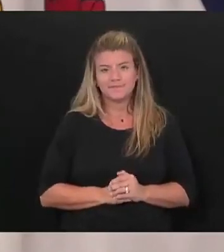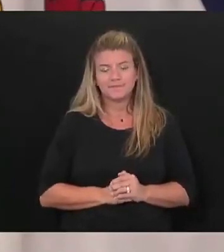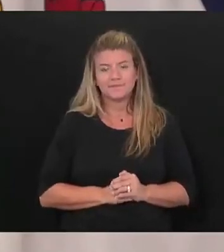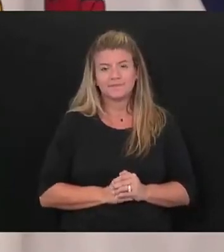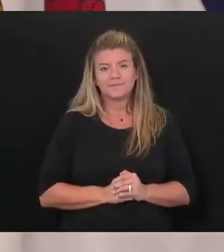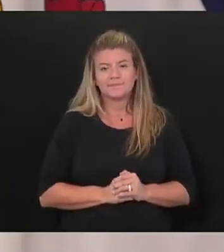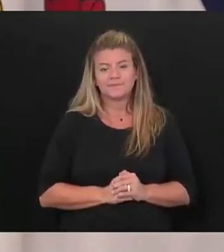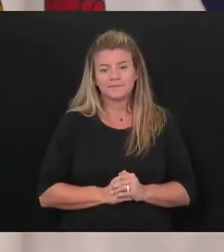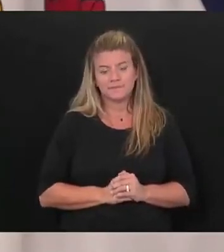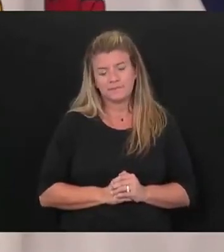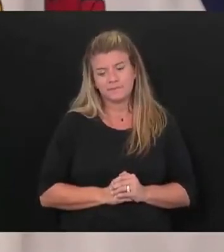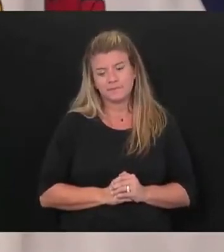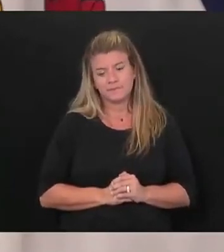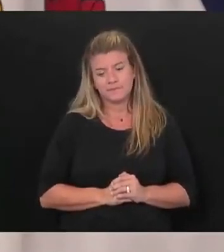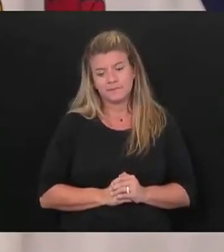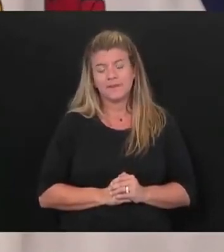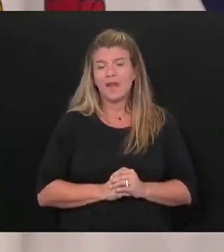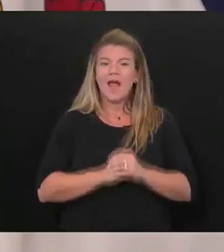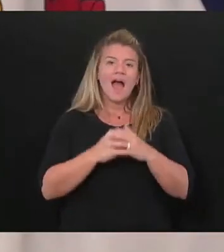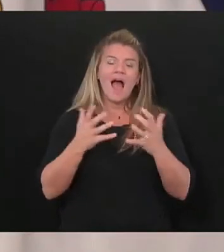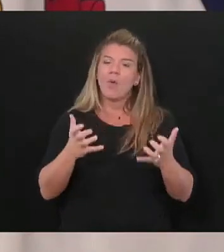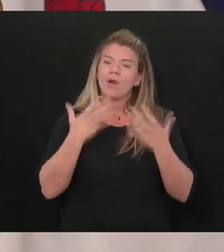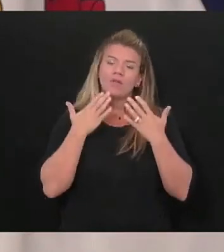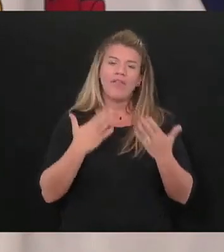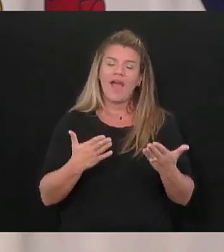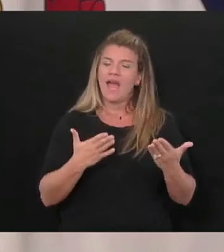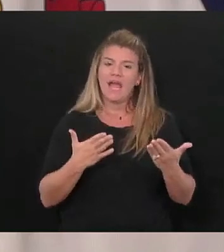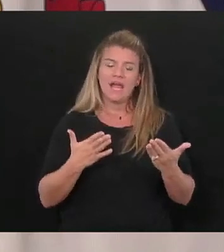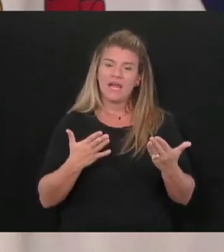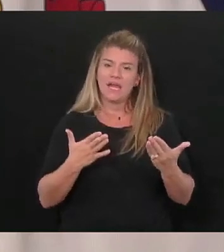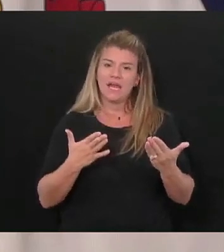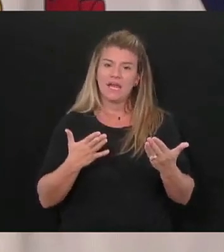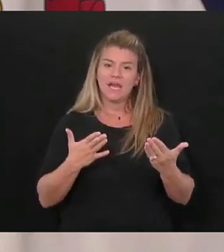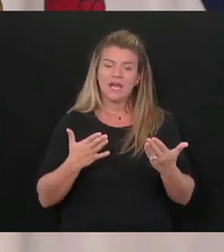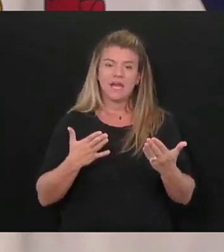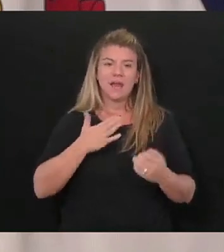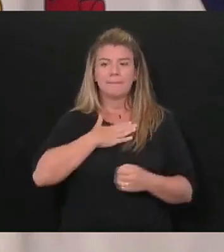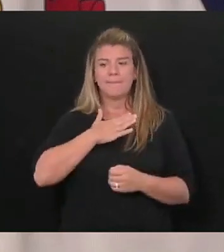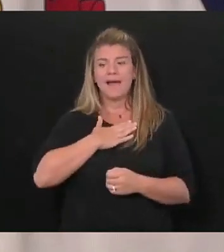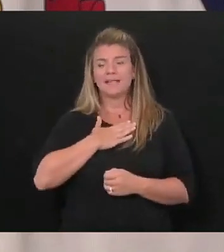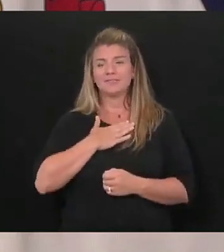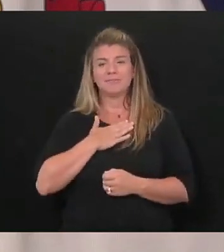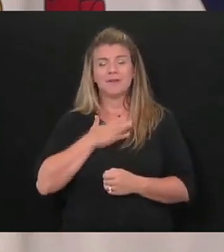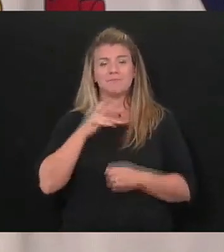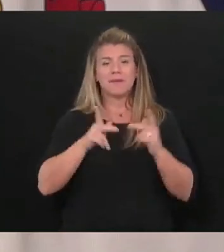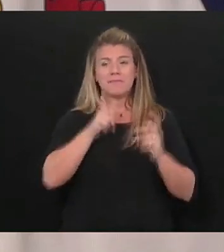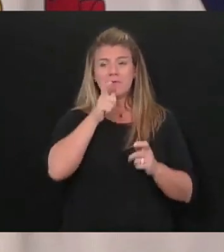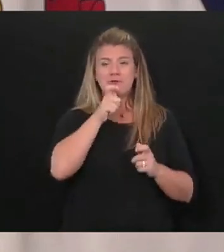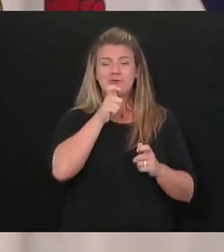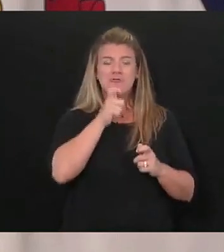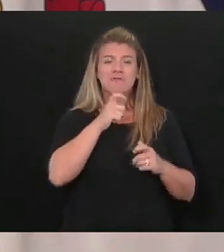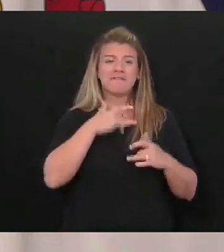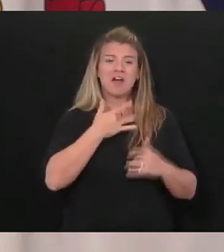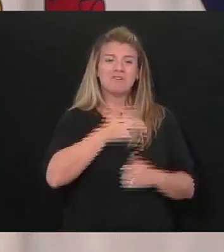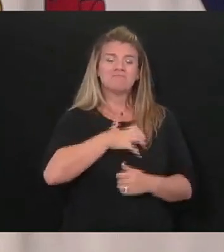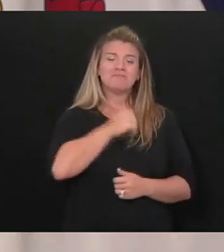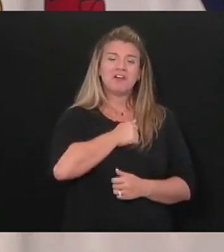First thing, let me tell you this. Let me thank the people that mentioned, my bird dog Lily. Maybe it's a fault of mine,